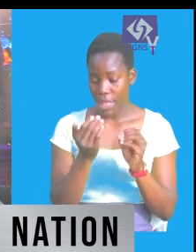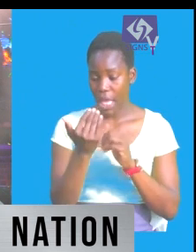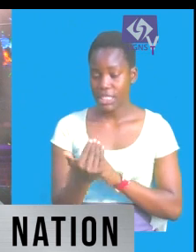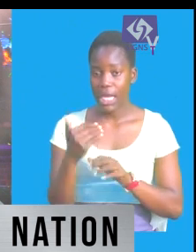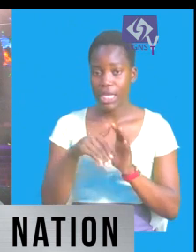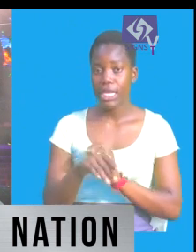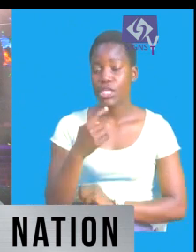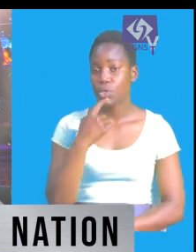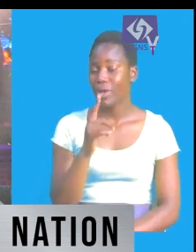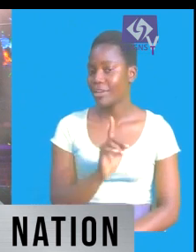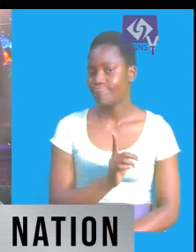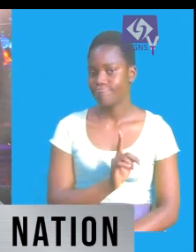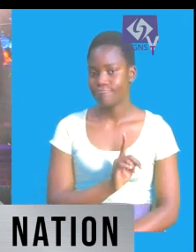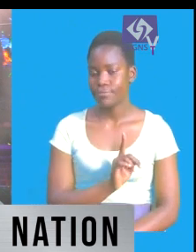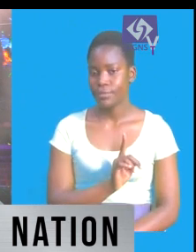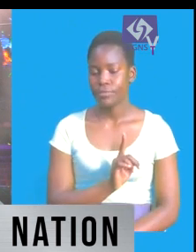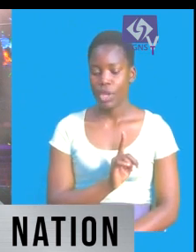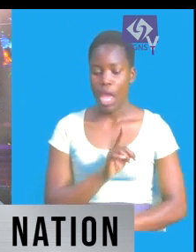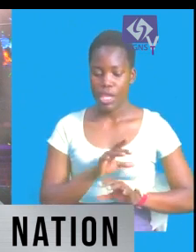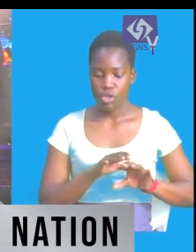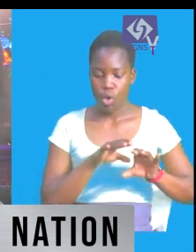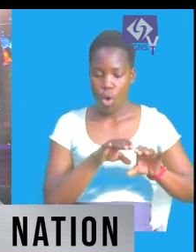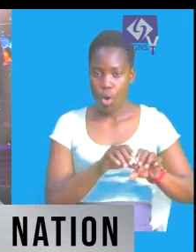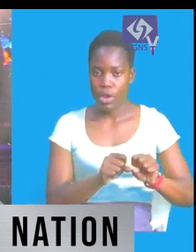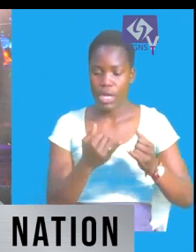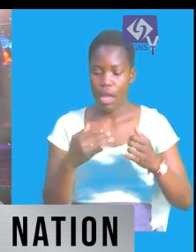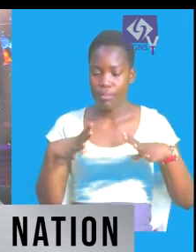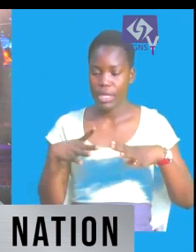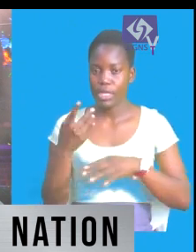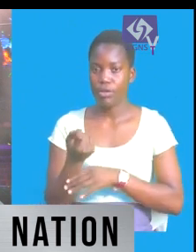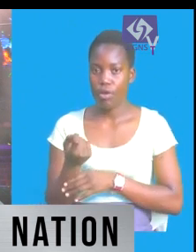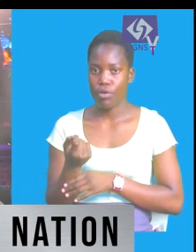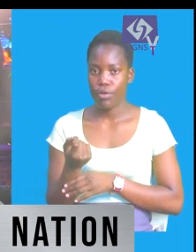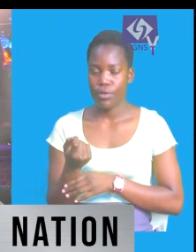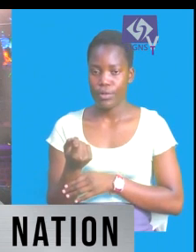in Turkana. Okay, hold it there. We are going for a break.